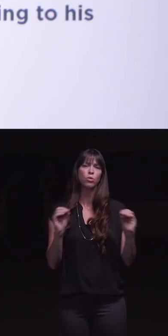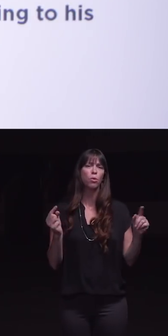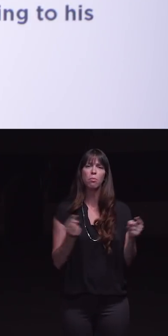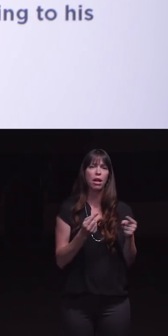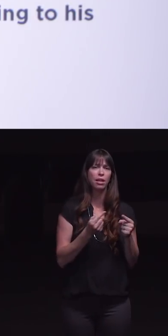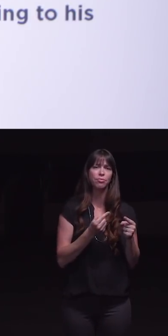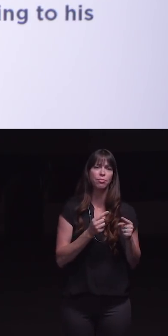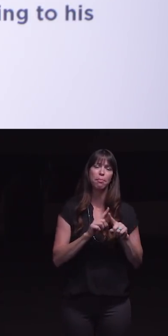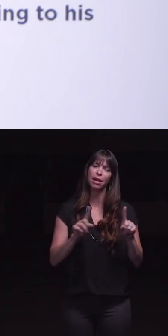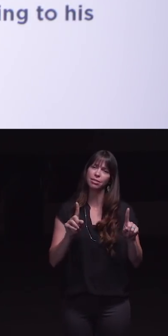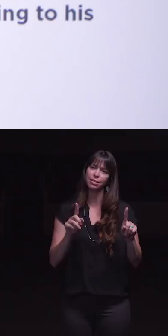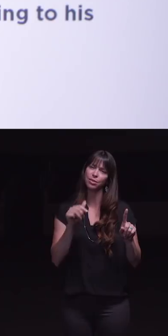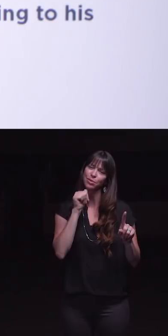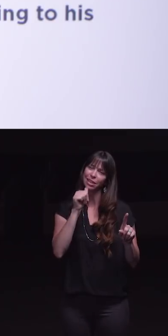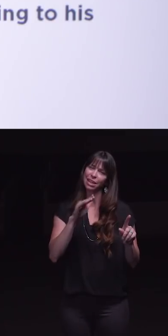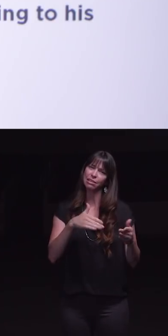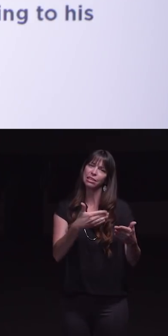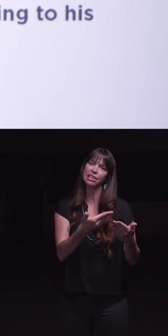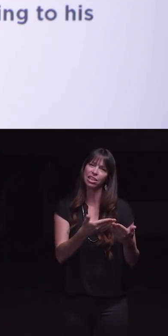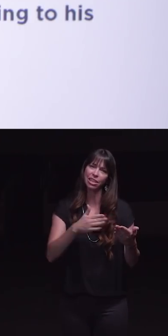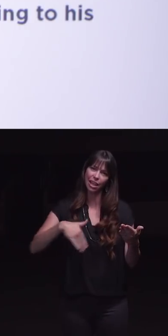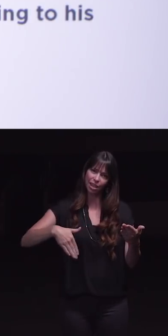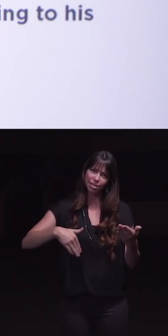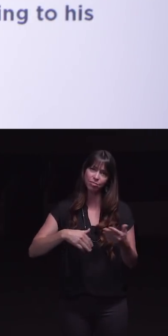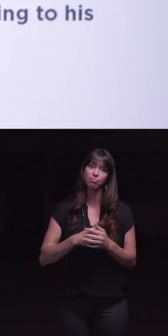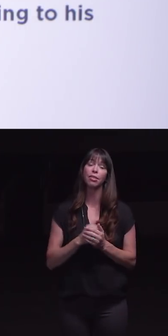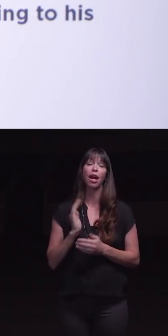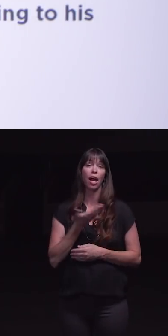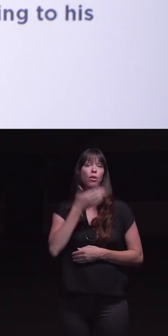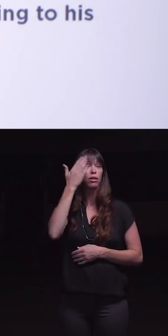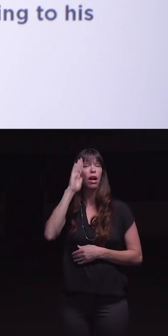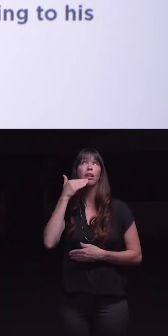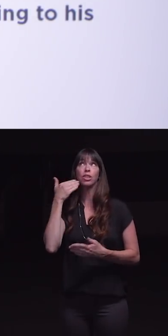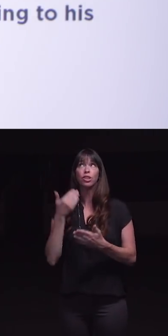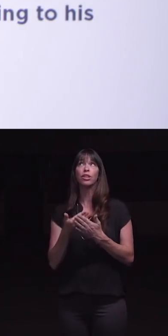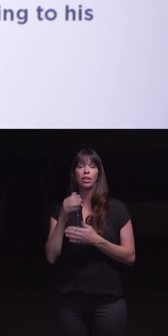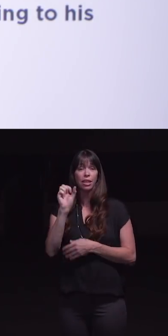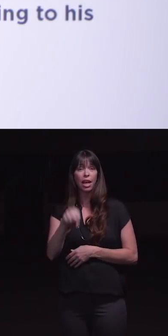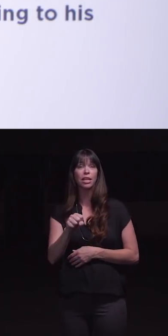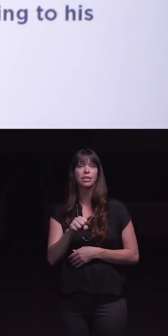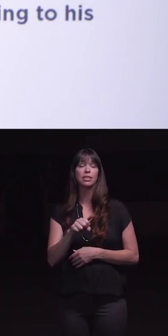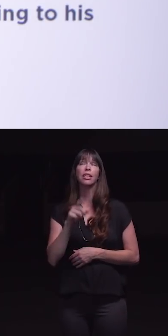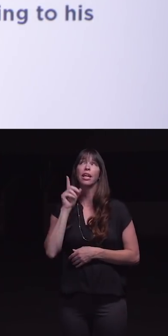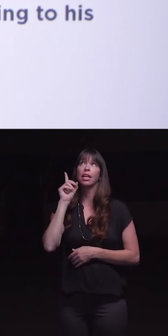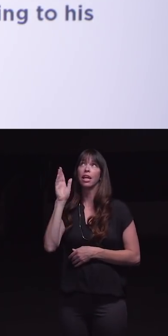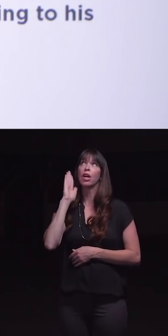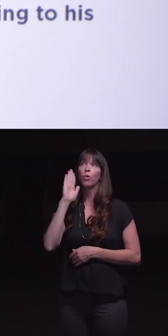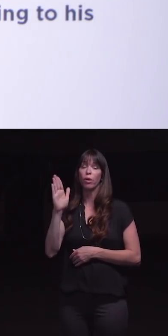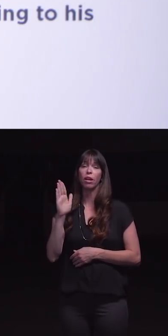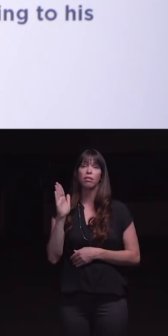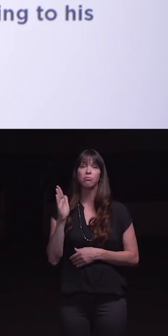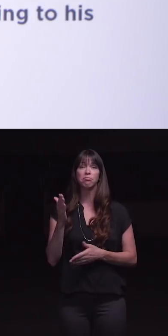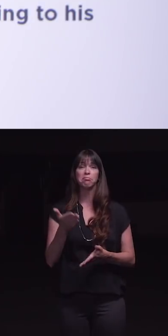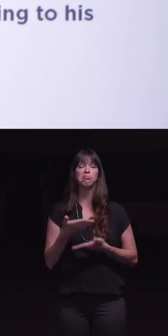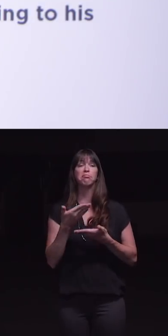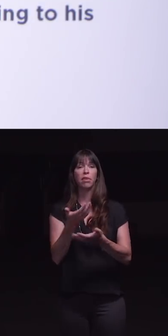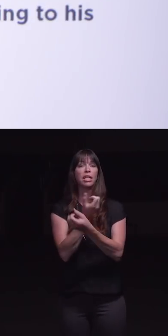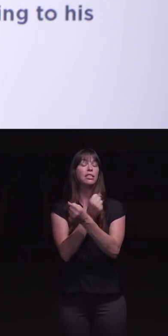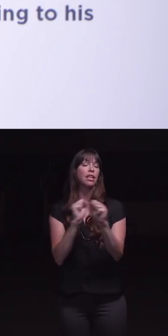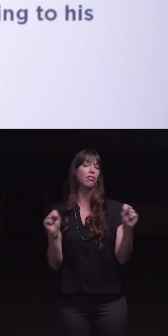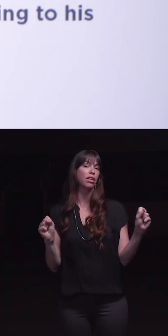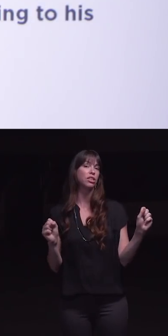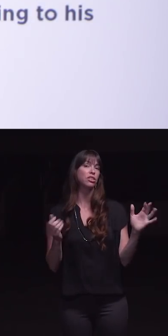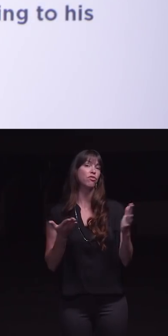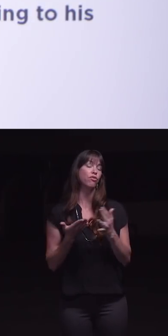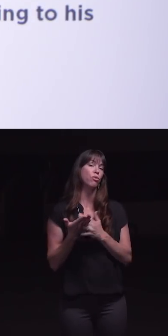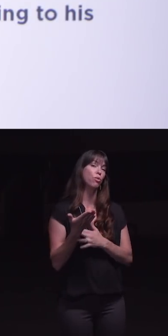pain. But we're not there yet. And our God is so good that not only will he bring out of your pain, the goodness of